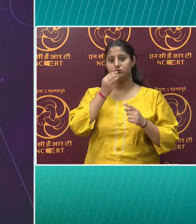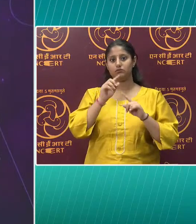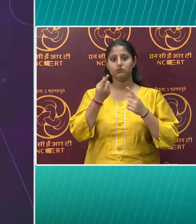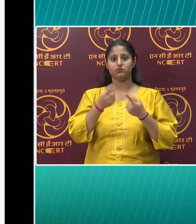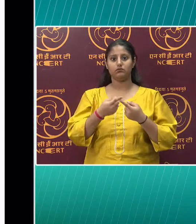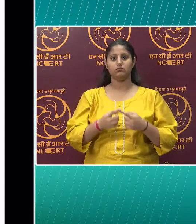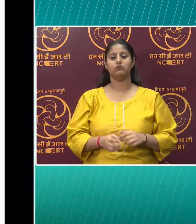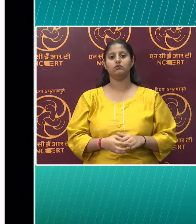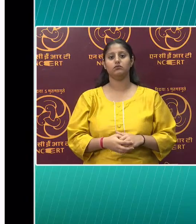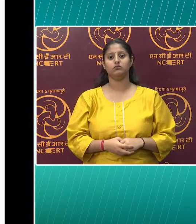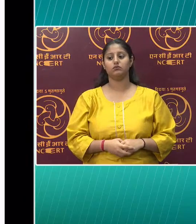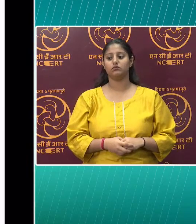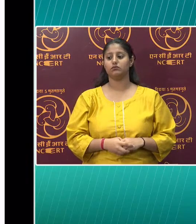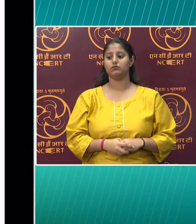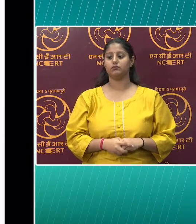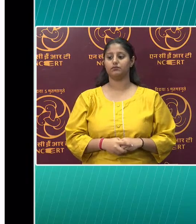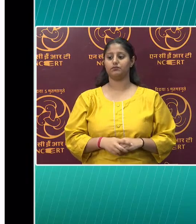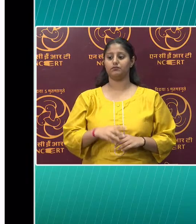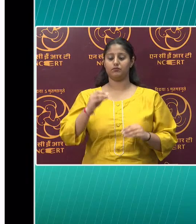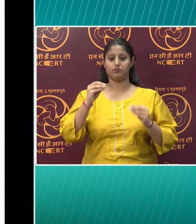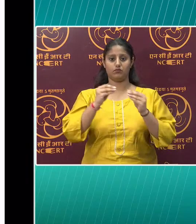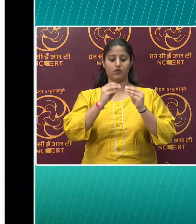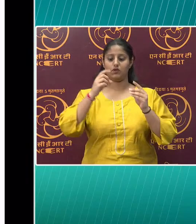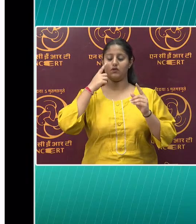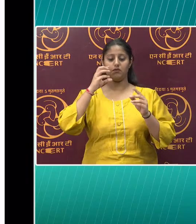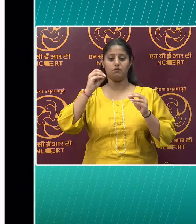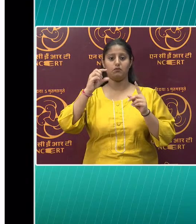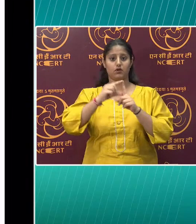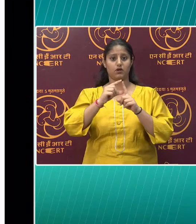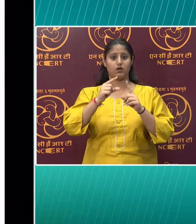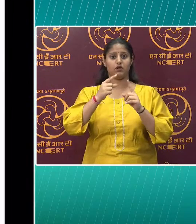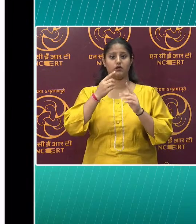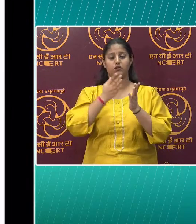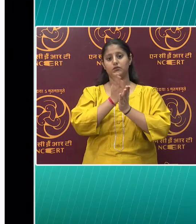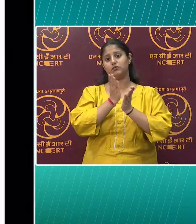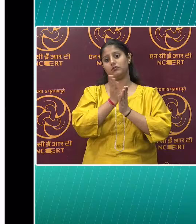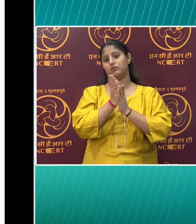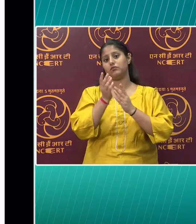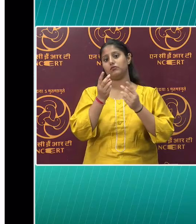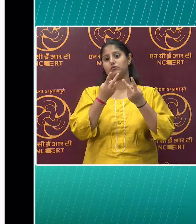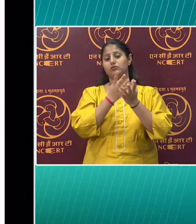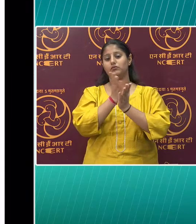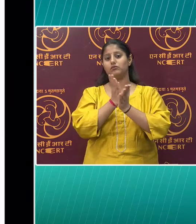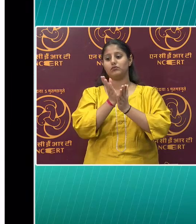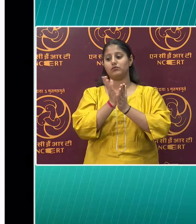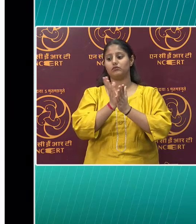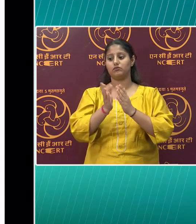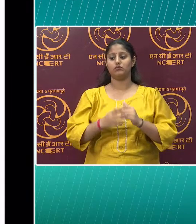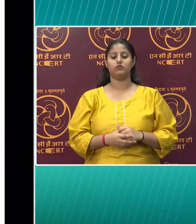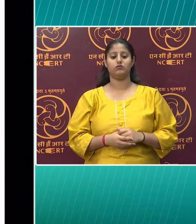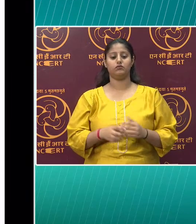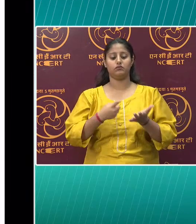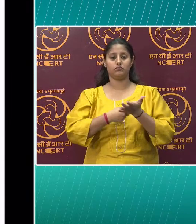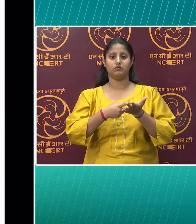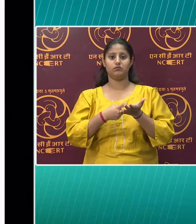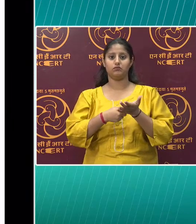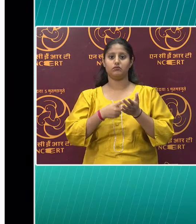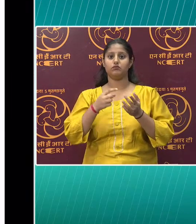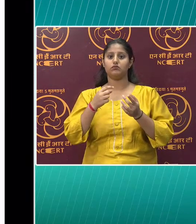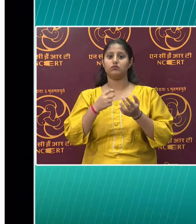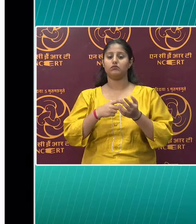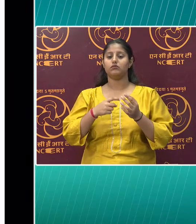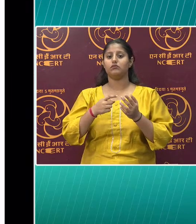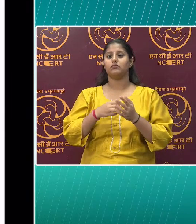learn about how to record the biodiversity in different places. They will prepare a presentation